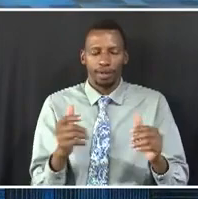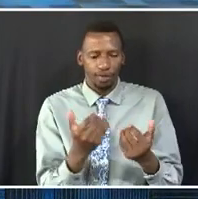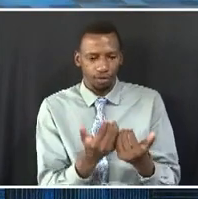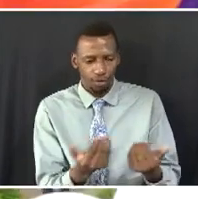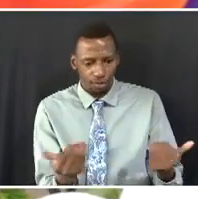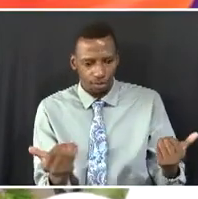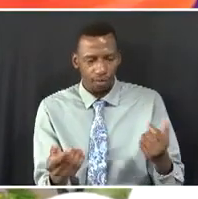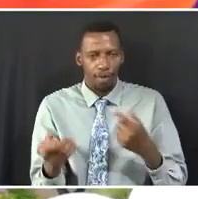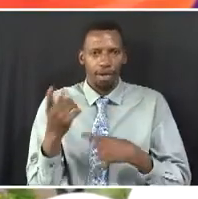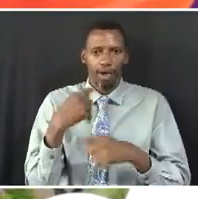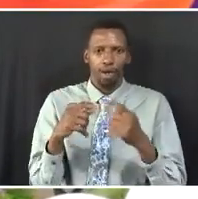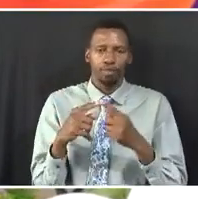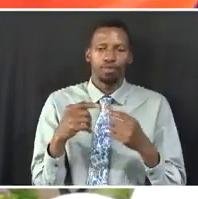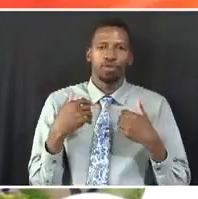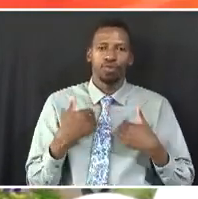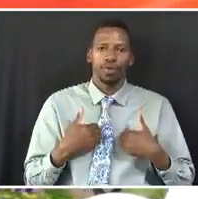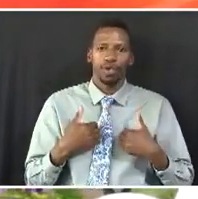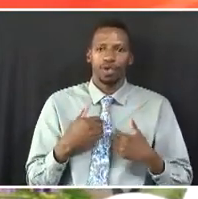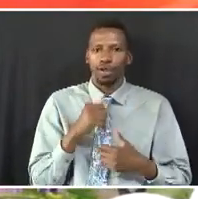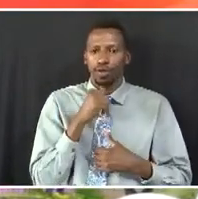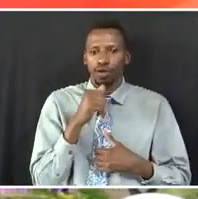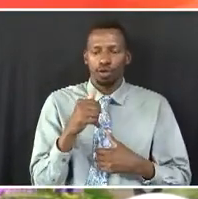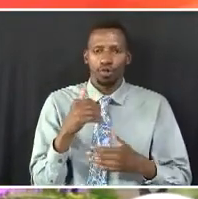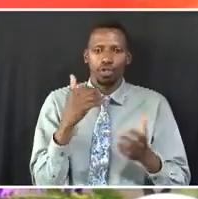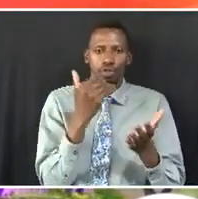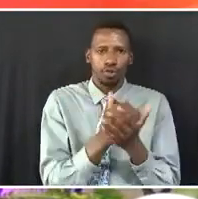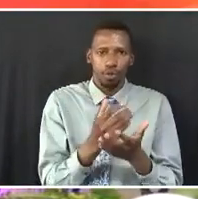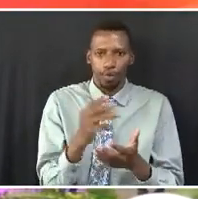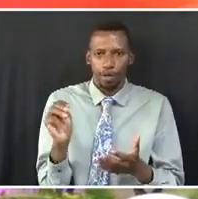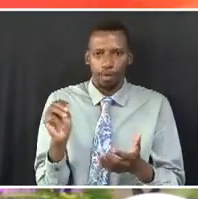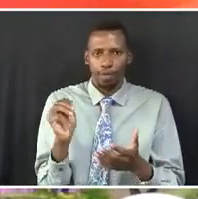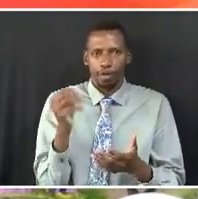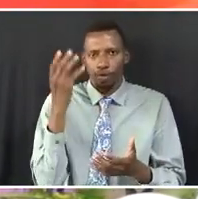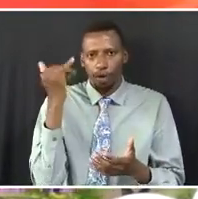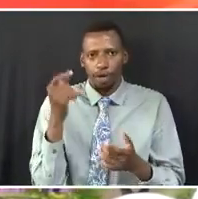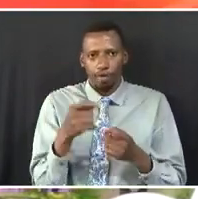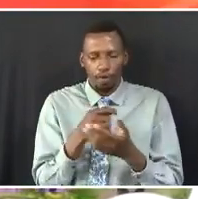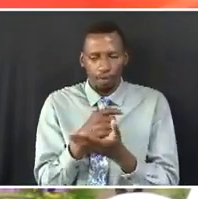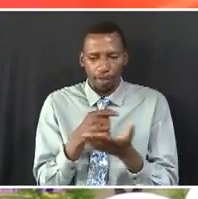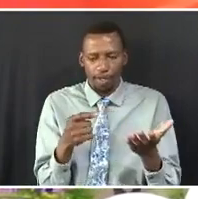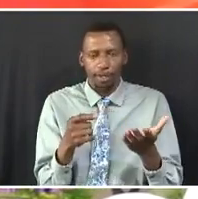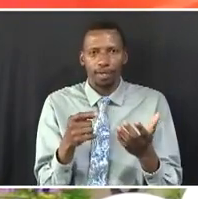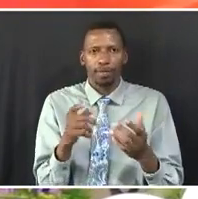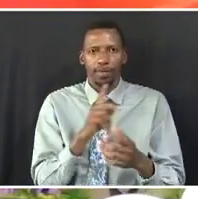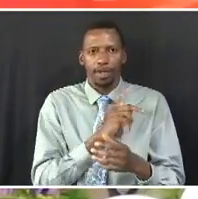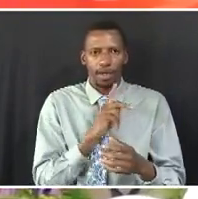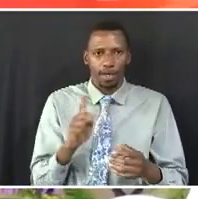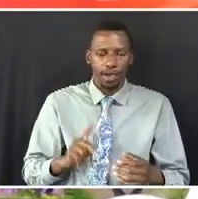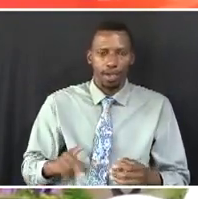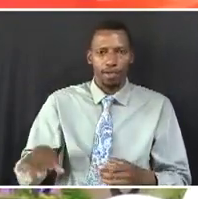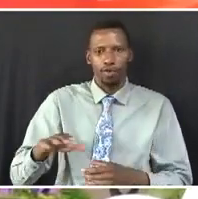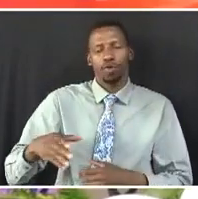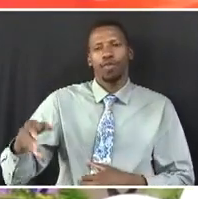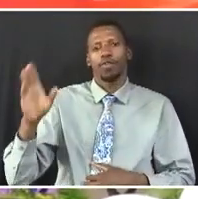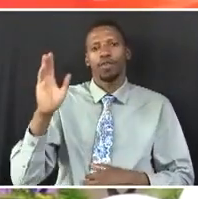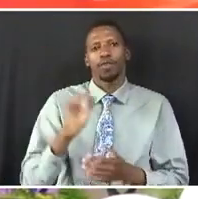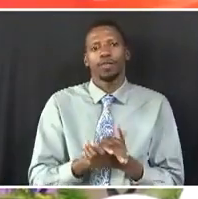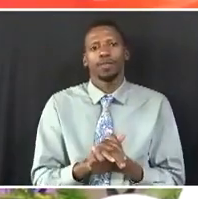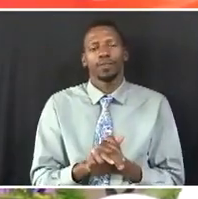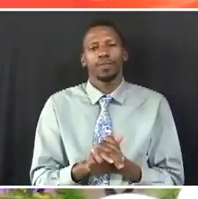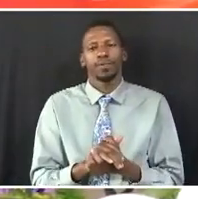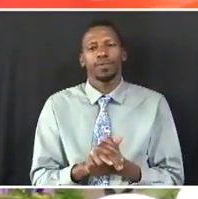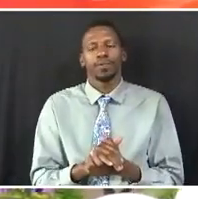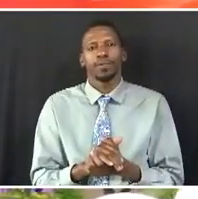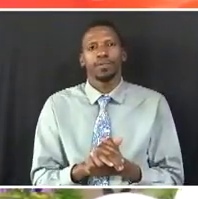children come to me and do not forbid them, for of such is the kingdom of heaven. Praise the Lord.